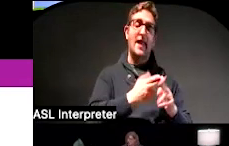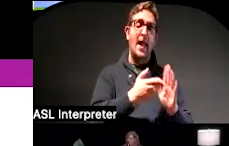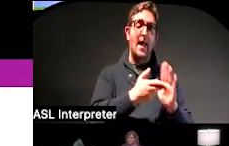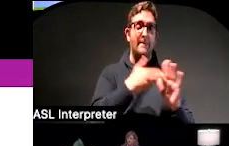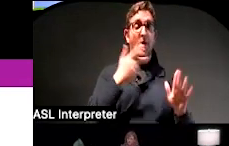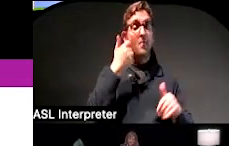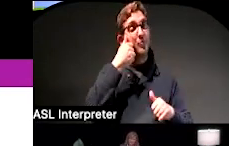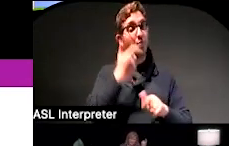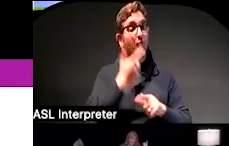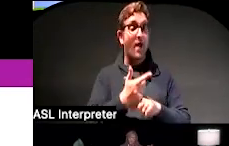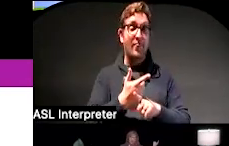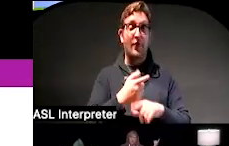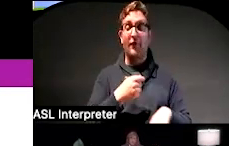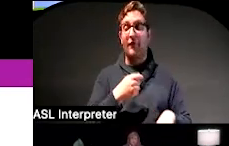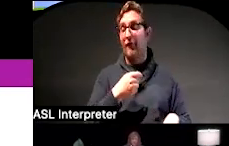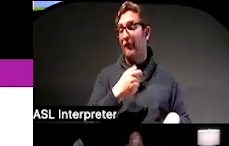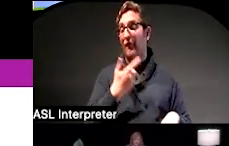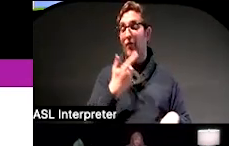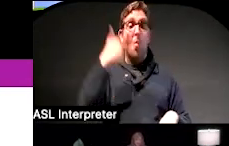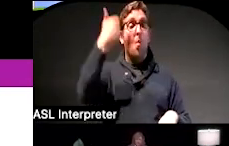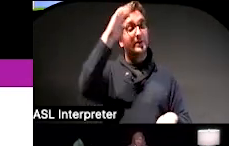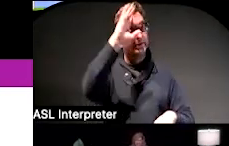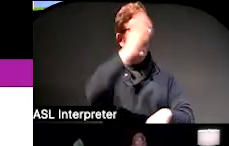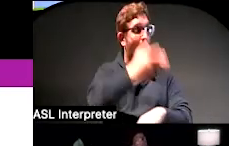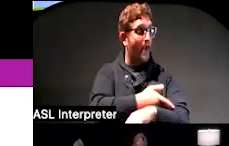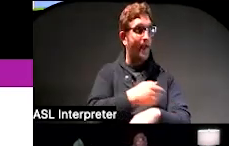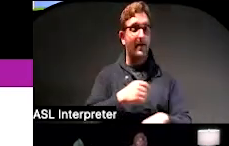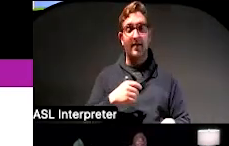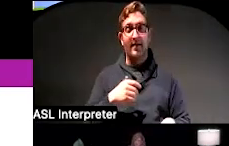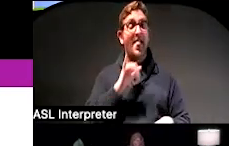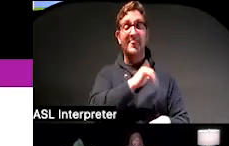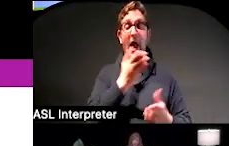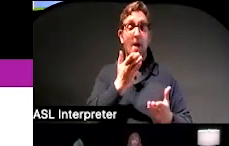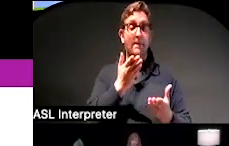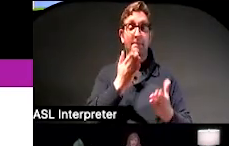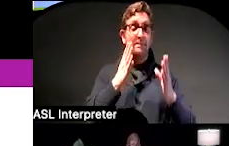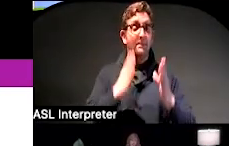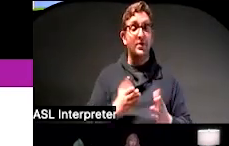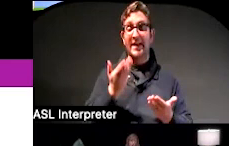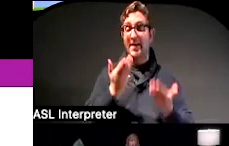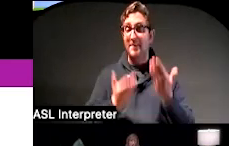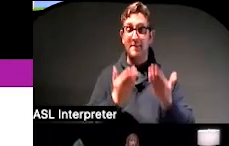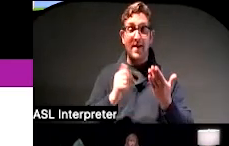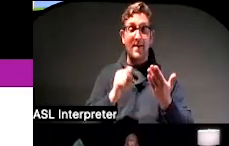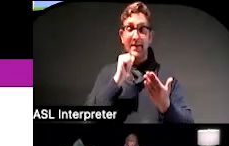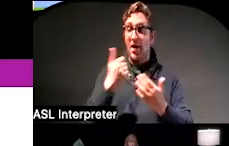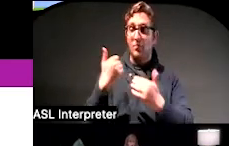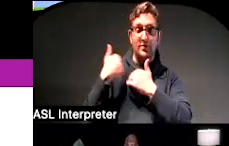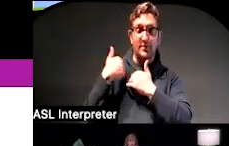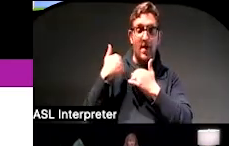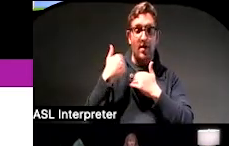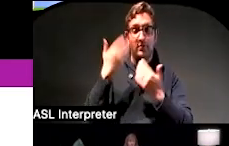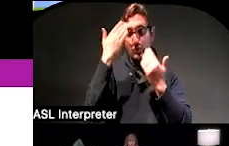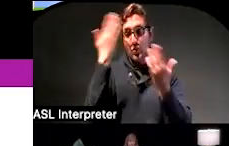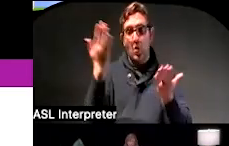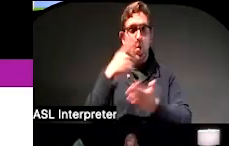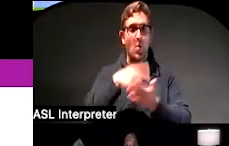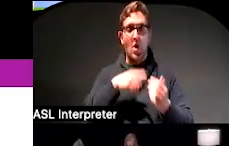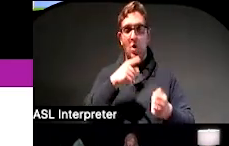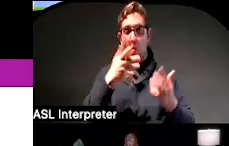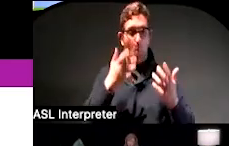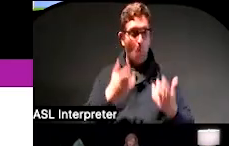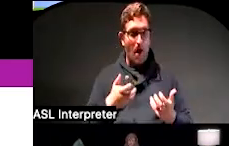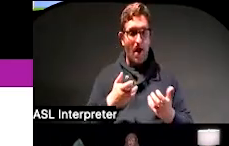brother, their adult, their oldest son, when that person may not be responsible or may not know what you want. These are folks